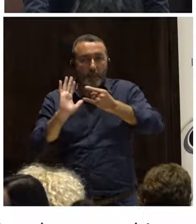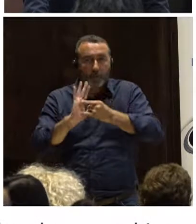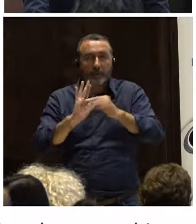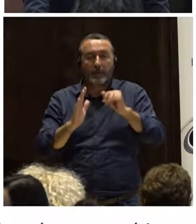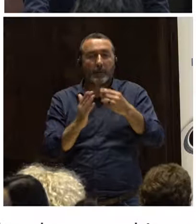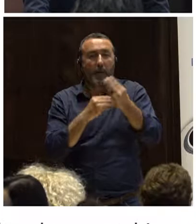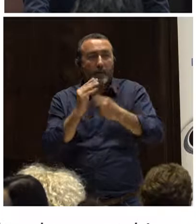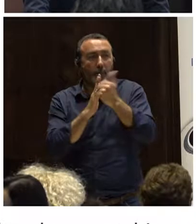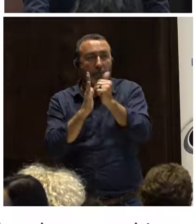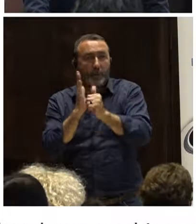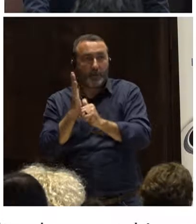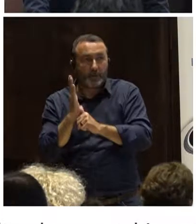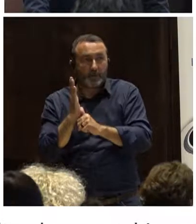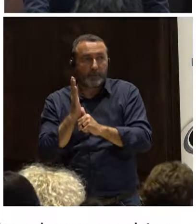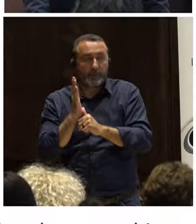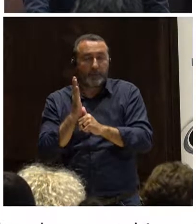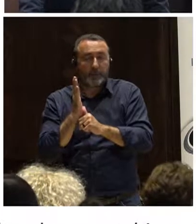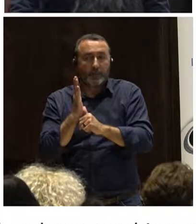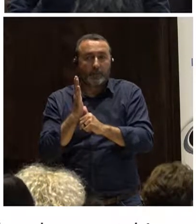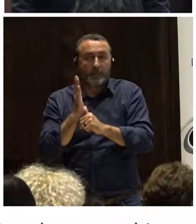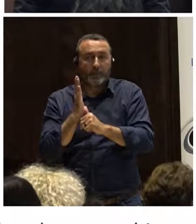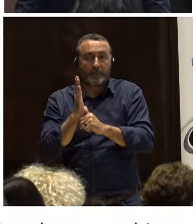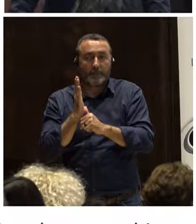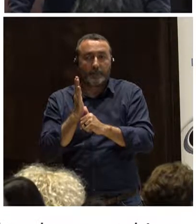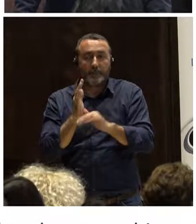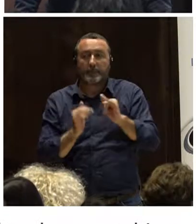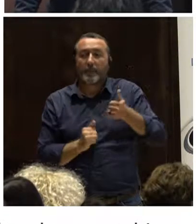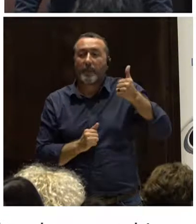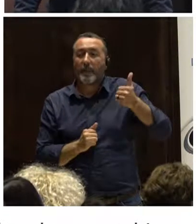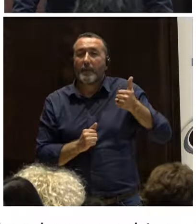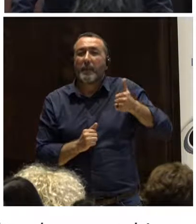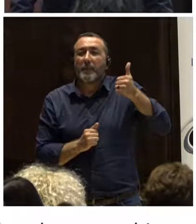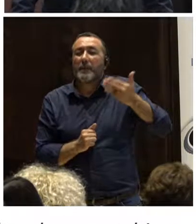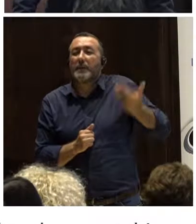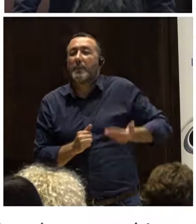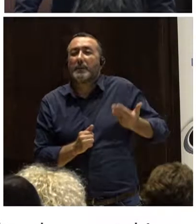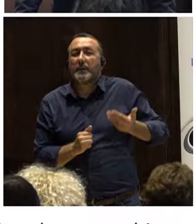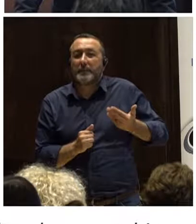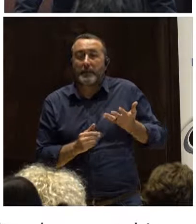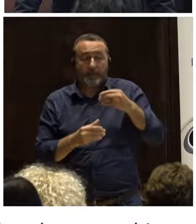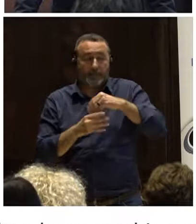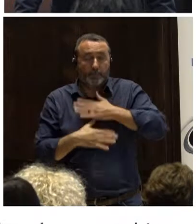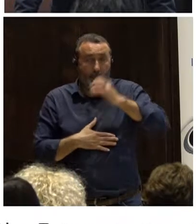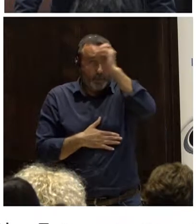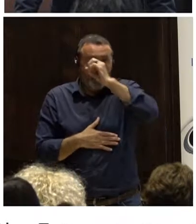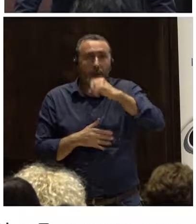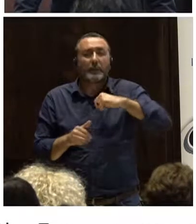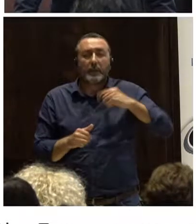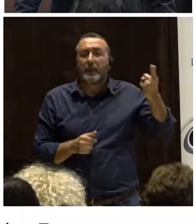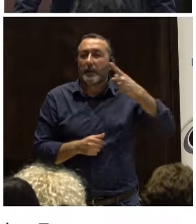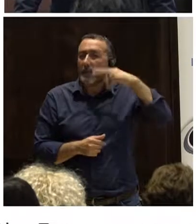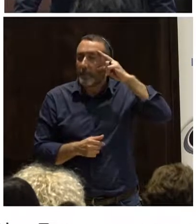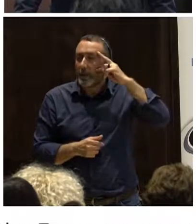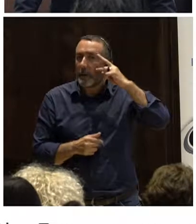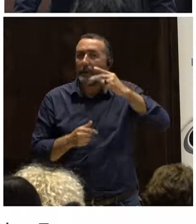But the most important thing, in my opinion, is that he has a long clinical experience in collaboration with